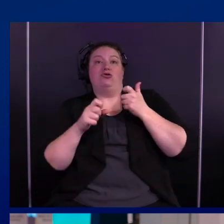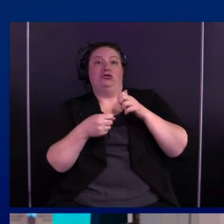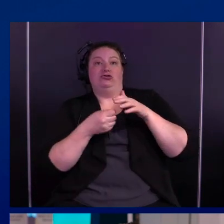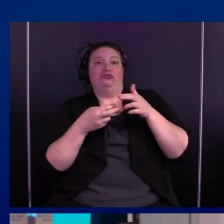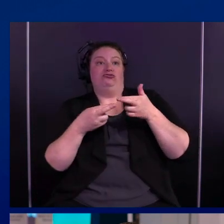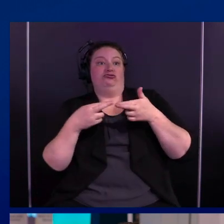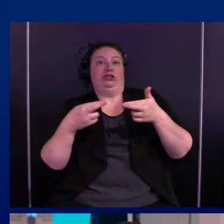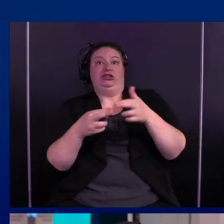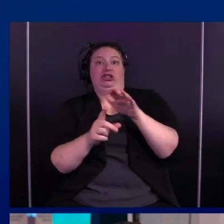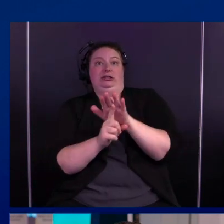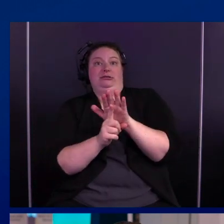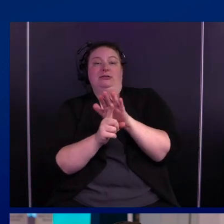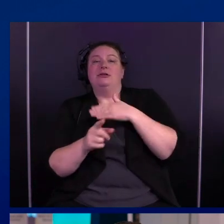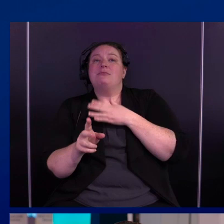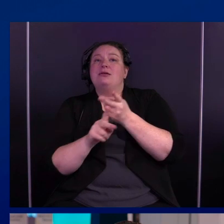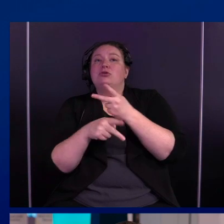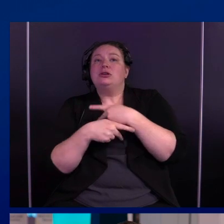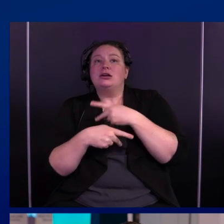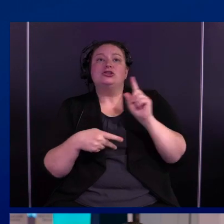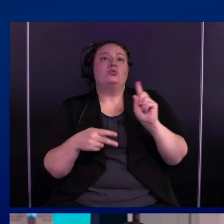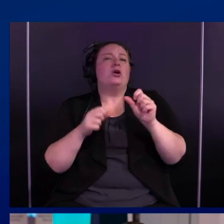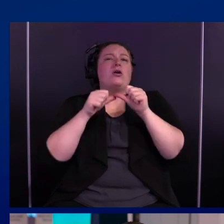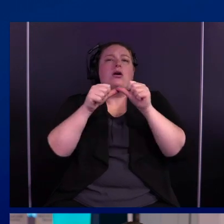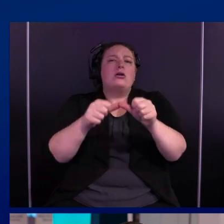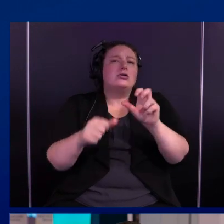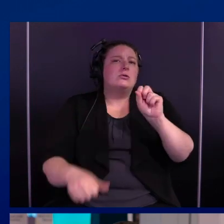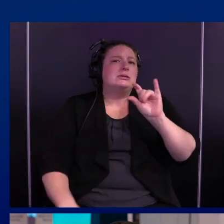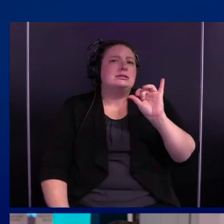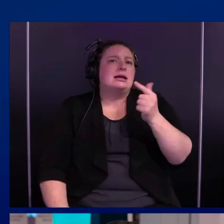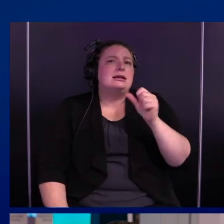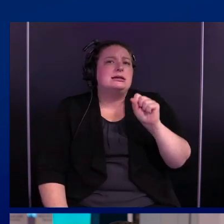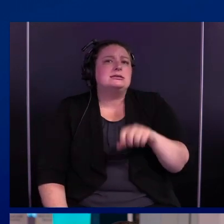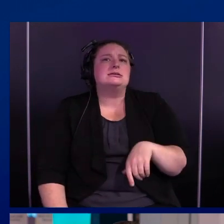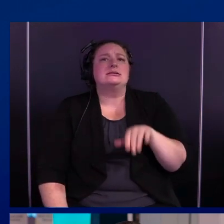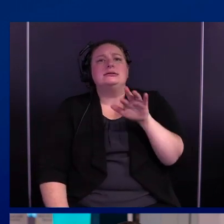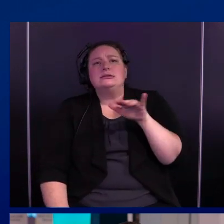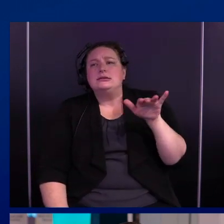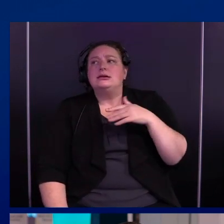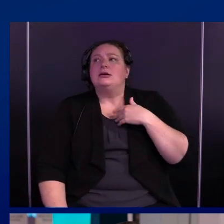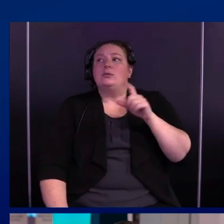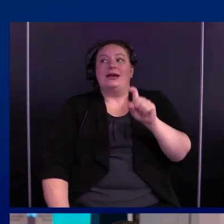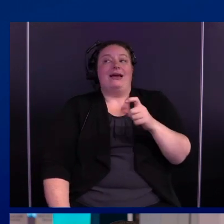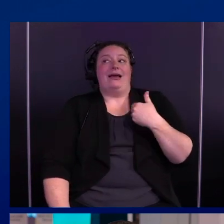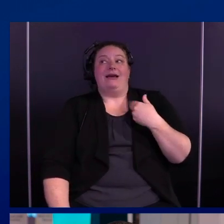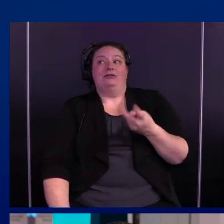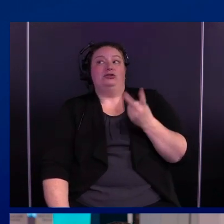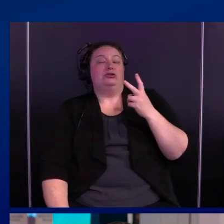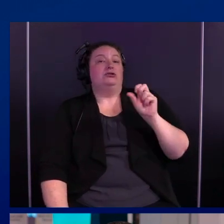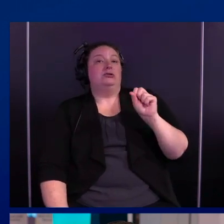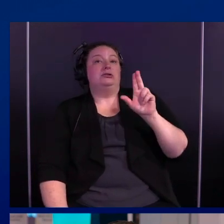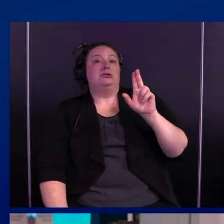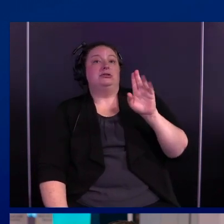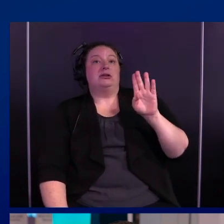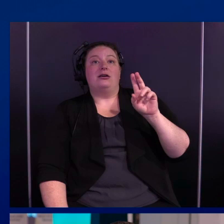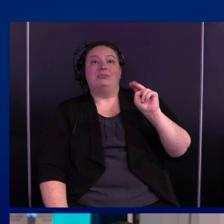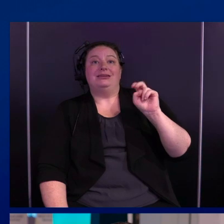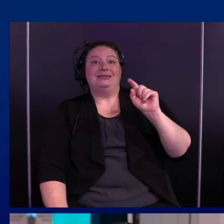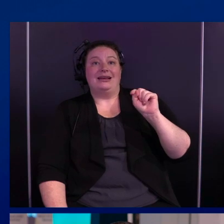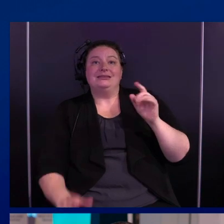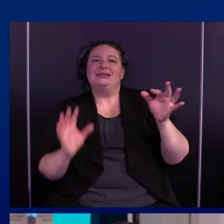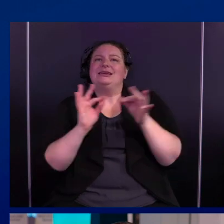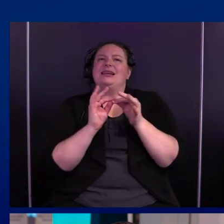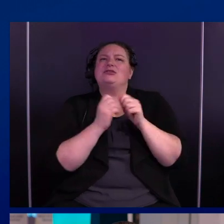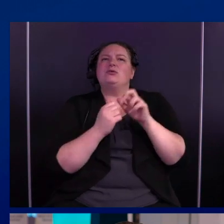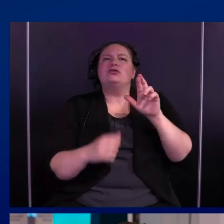production. This is where I would do the ongoing settings. Gotcha. And we have two subnets here. They're connected to a route table. We have an